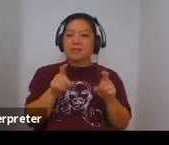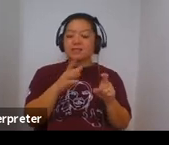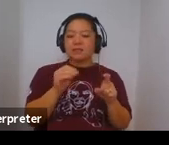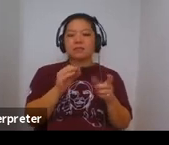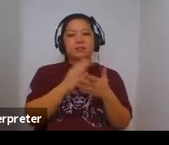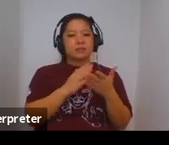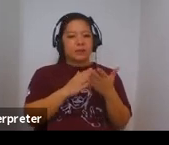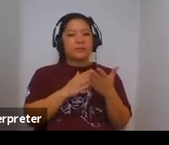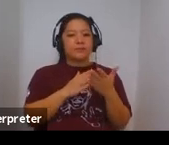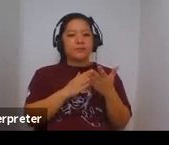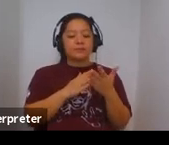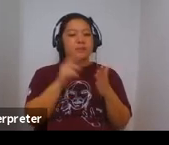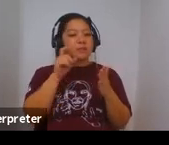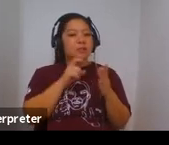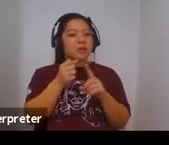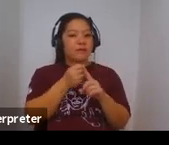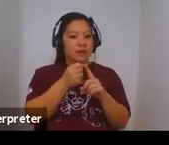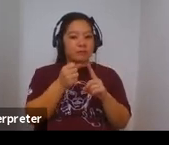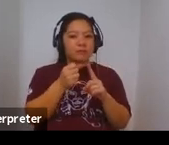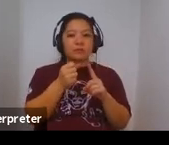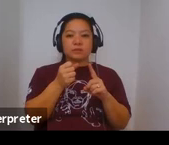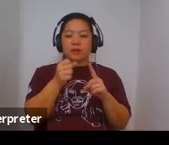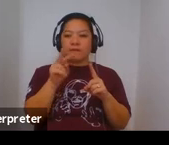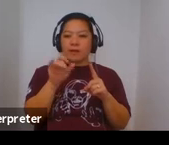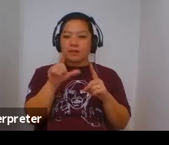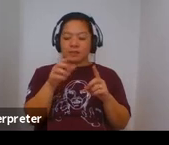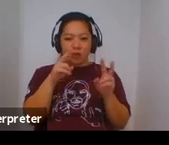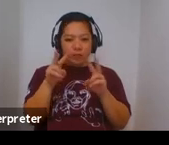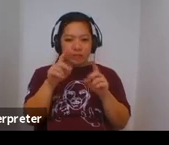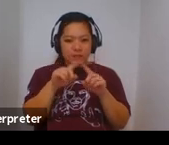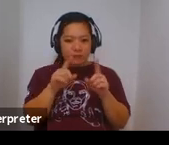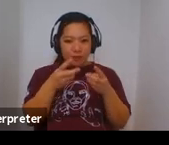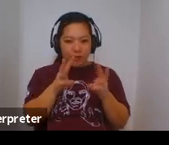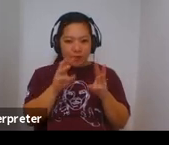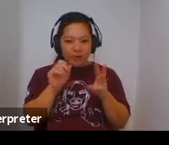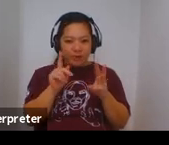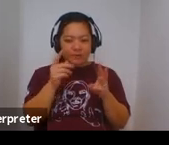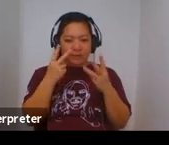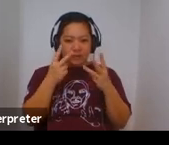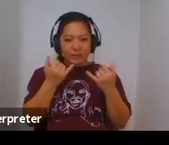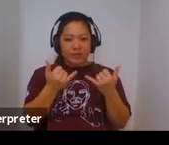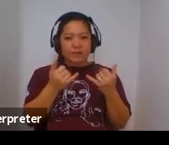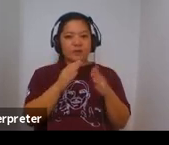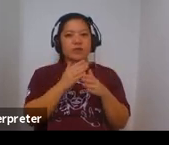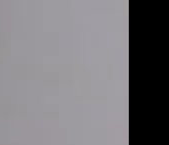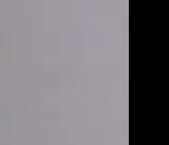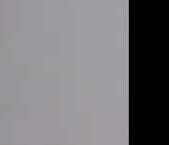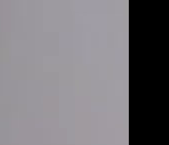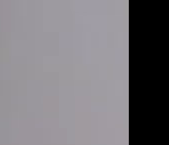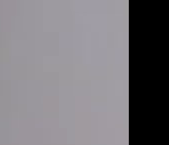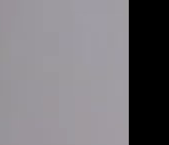of sexual violence on its head and look at it in a different way. So let me share this with y'all.